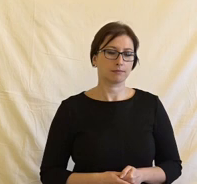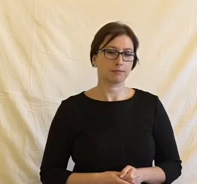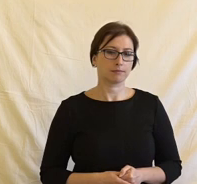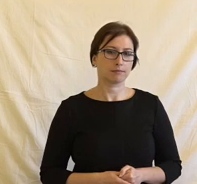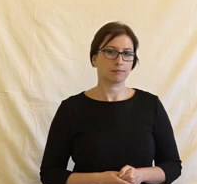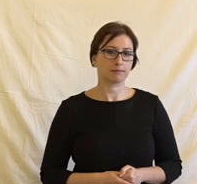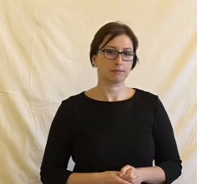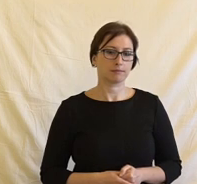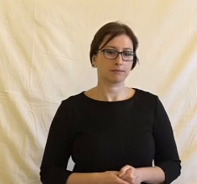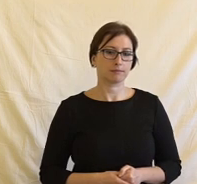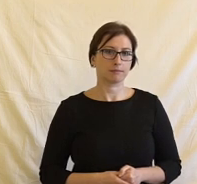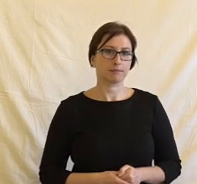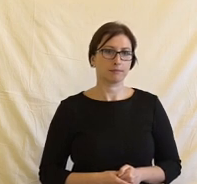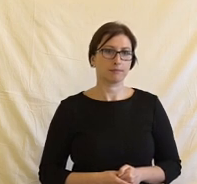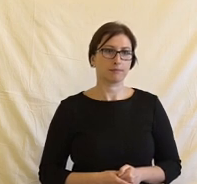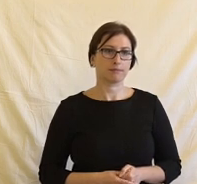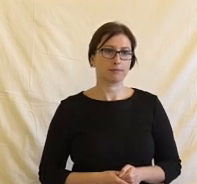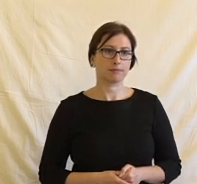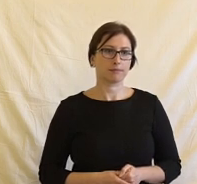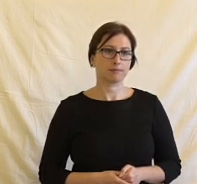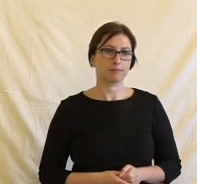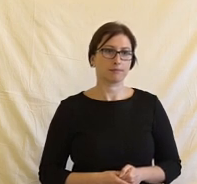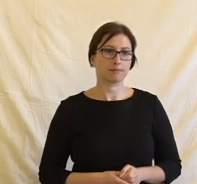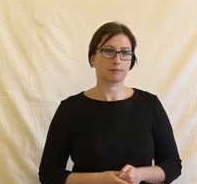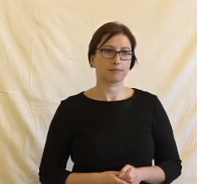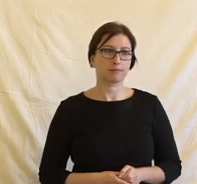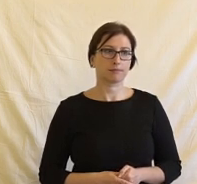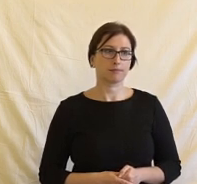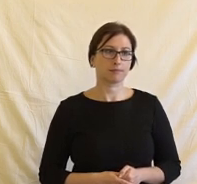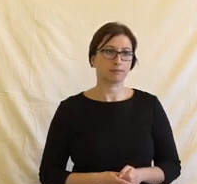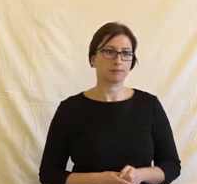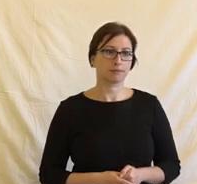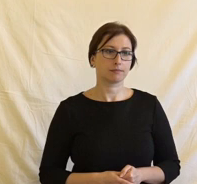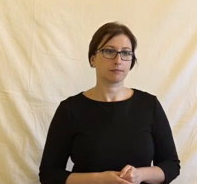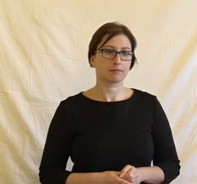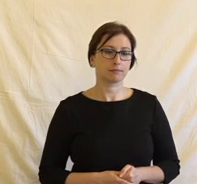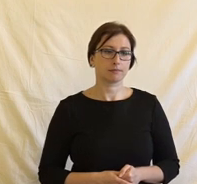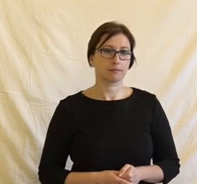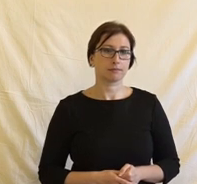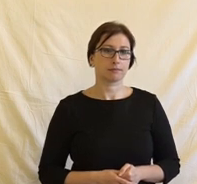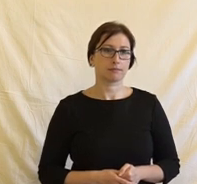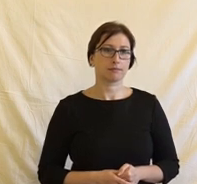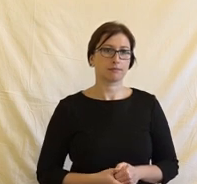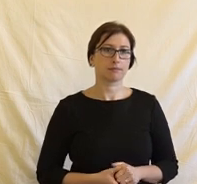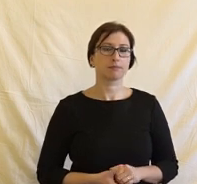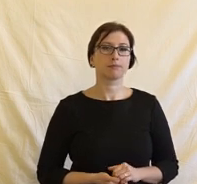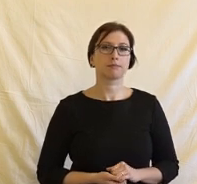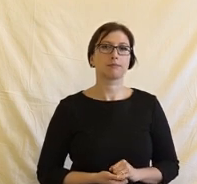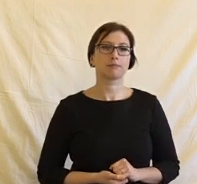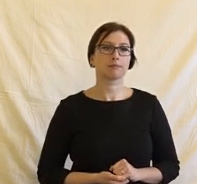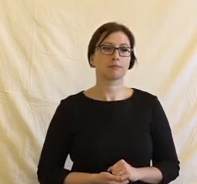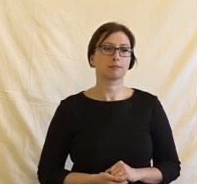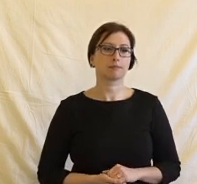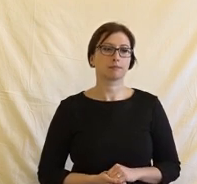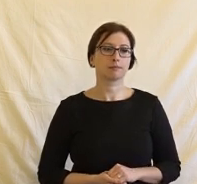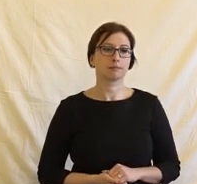since we have in our central bank law the right to use at least